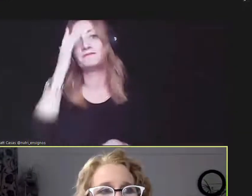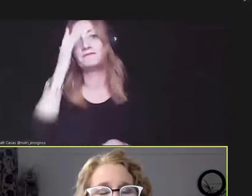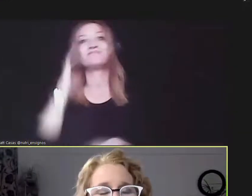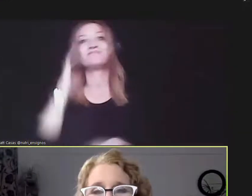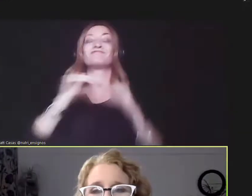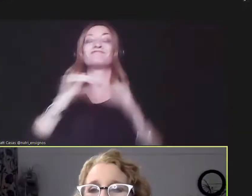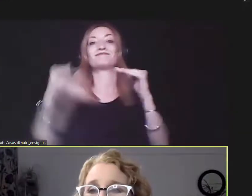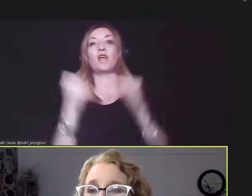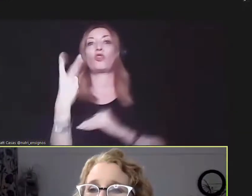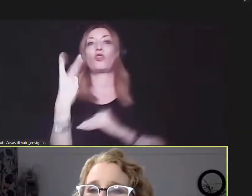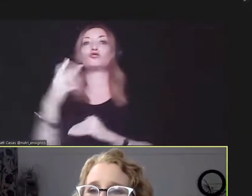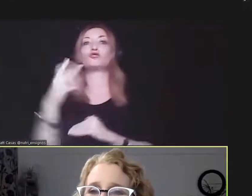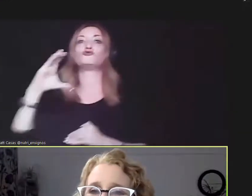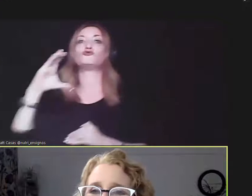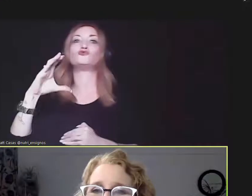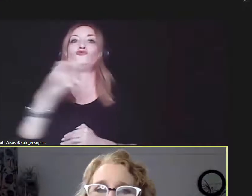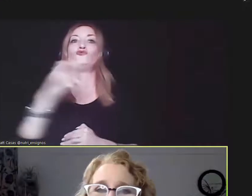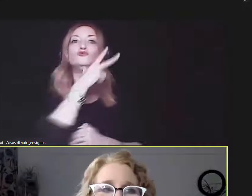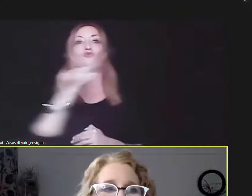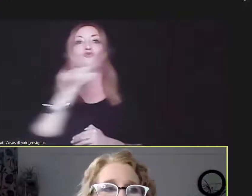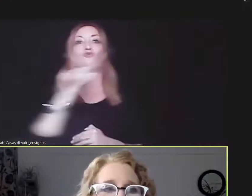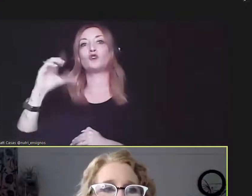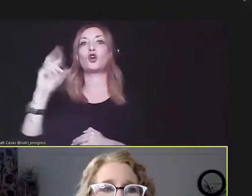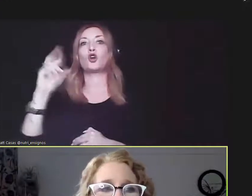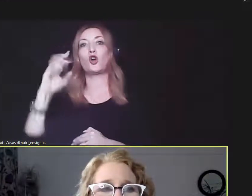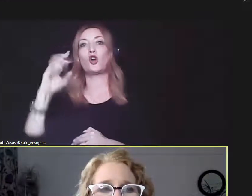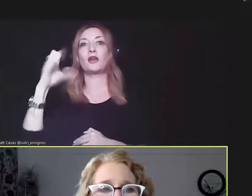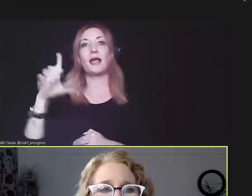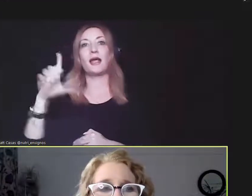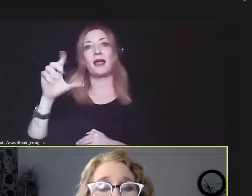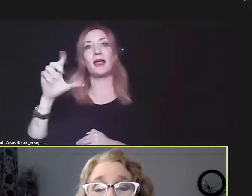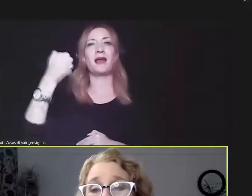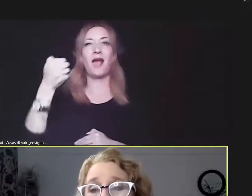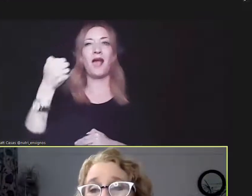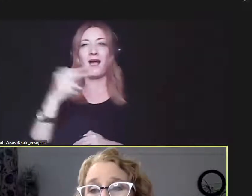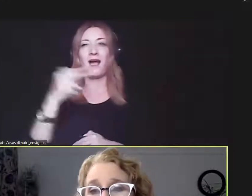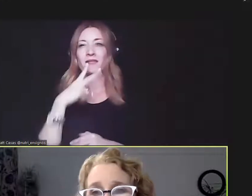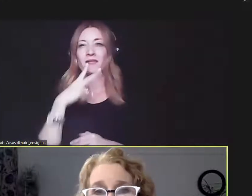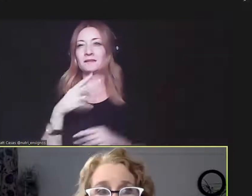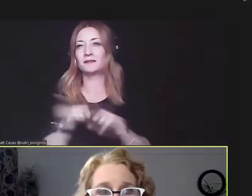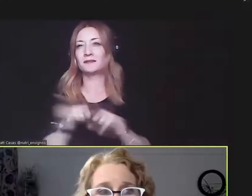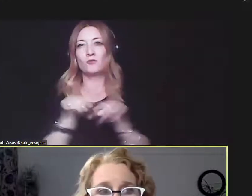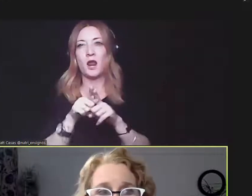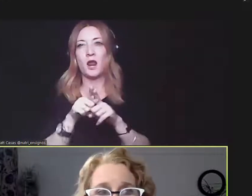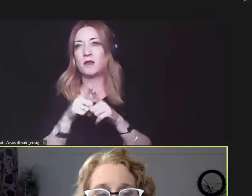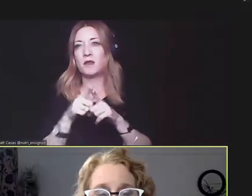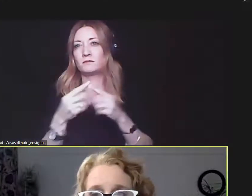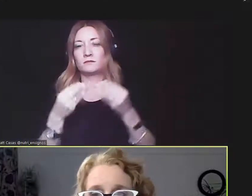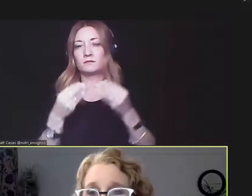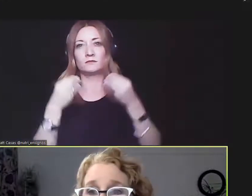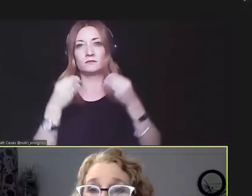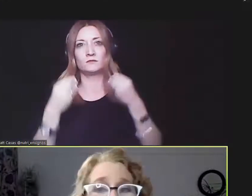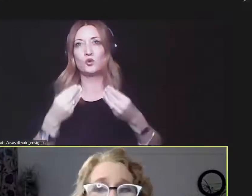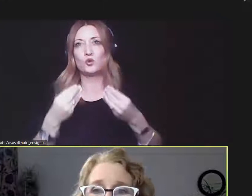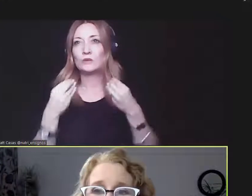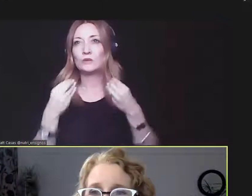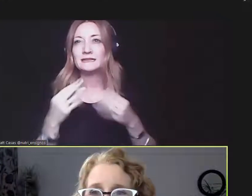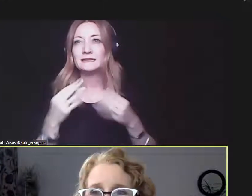nutritious. Chlorella is a single-celled freshwater algae. It's native